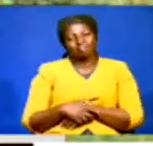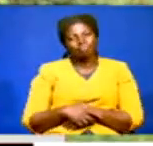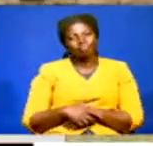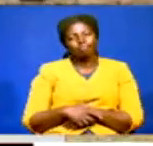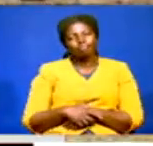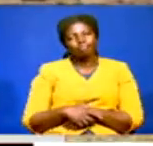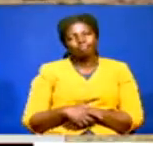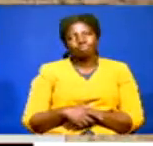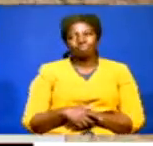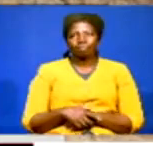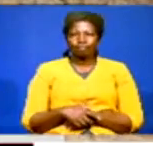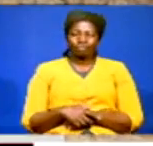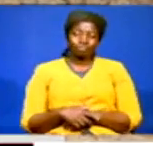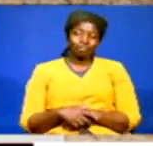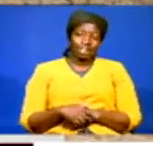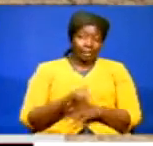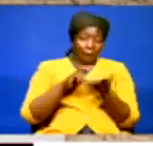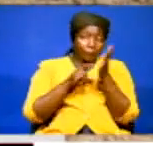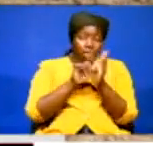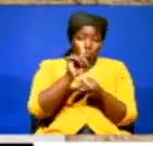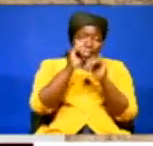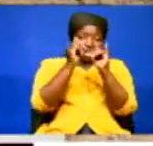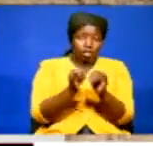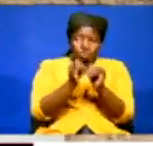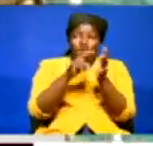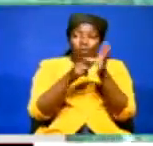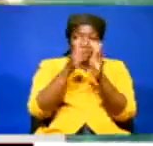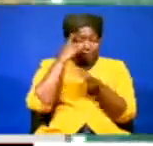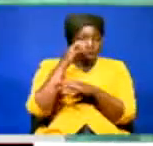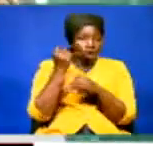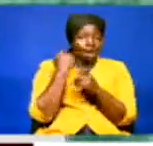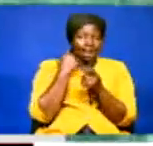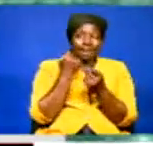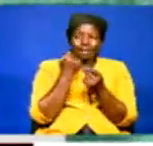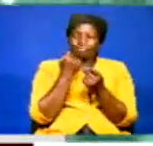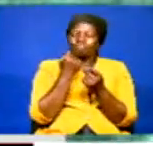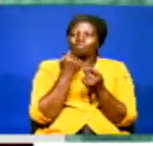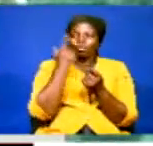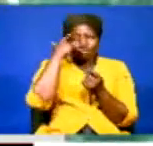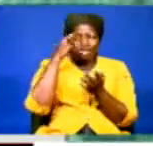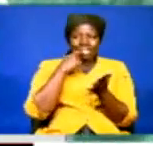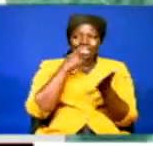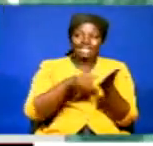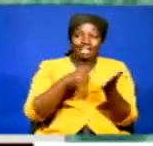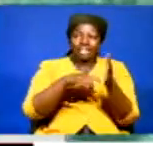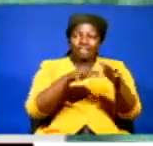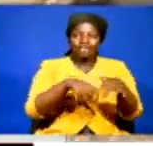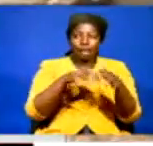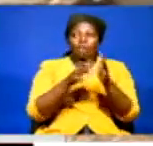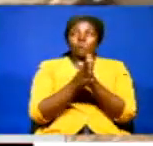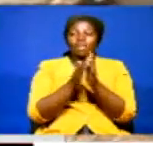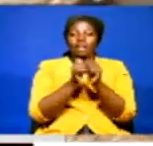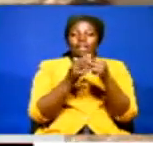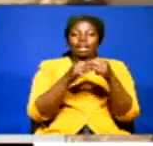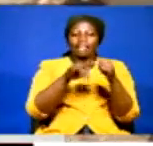ndio imebaki. The project is one of the new frontiers for rice farming in Kenya, with a potential of 19,000 acres without a dam